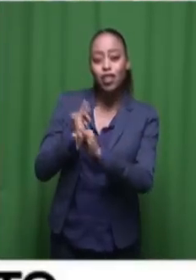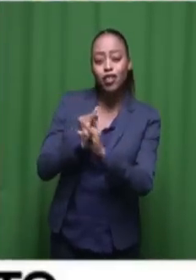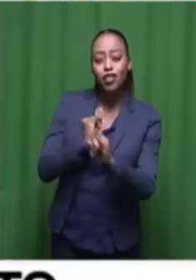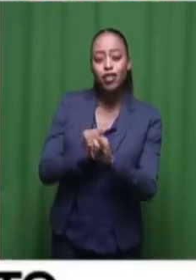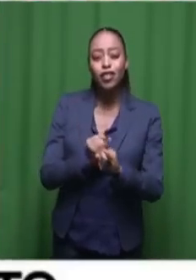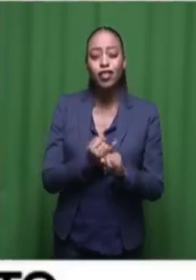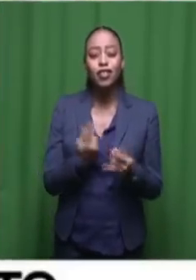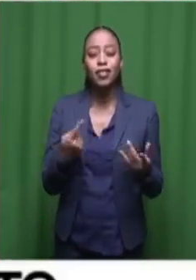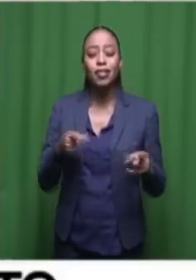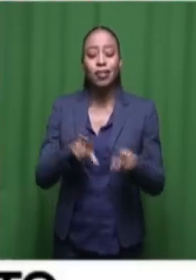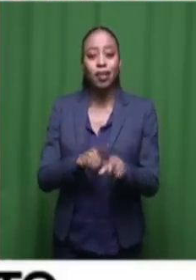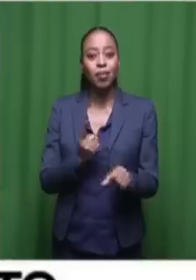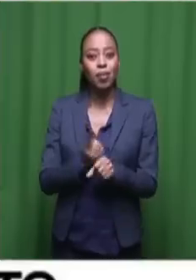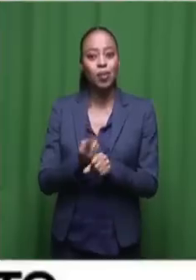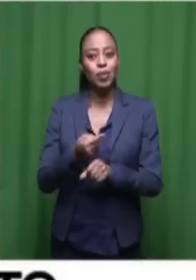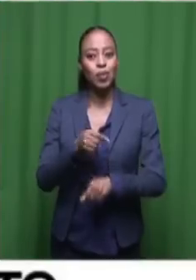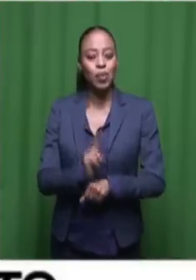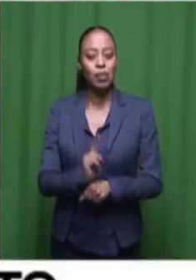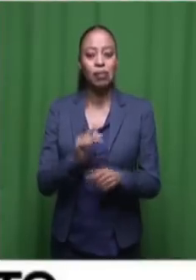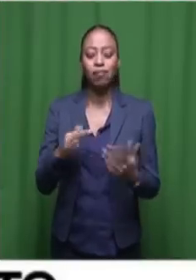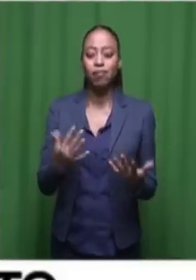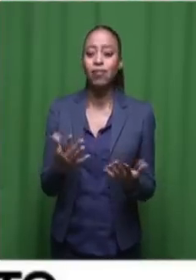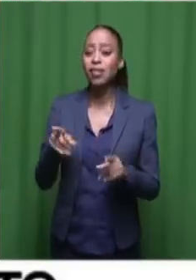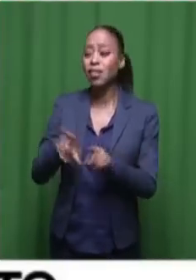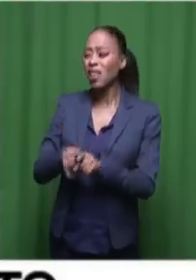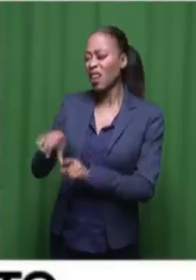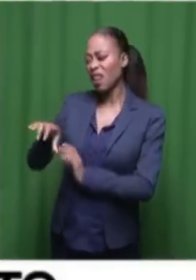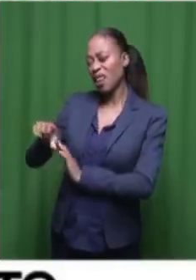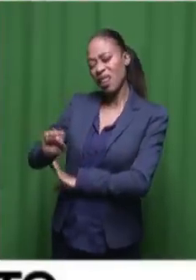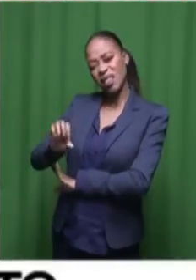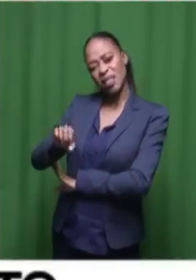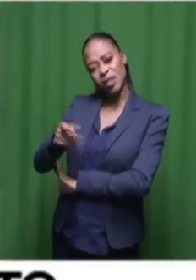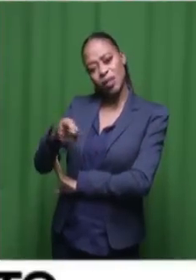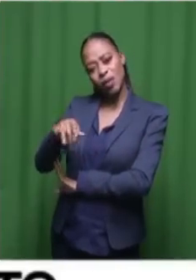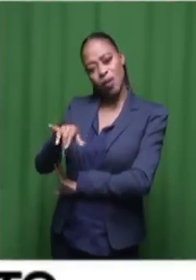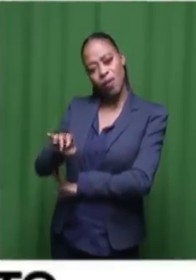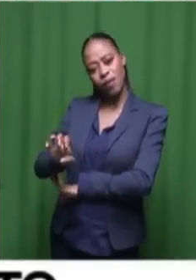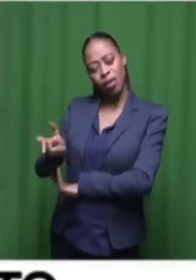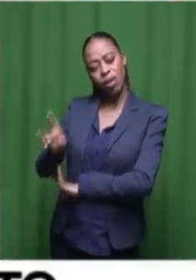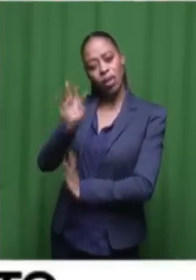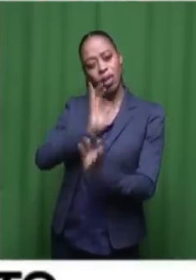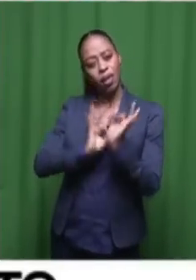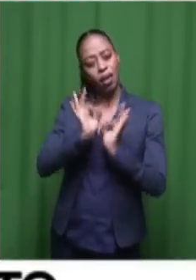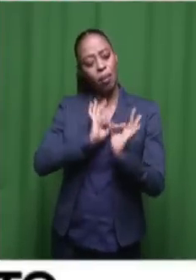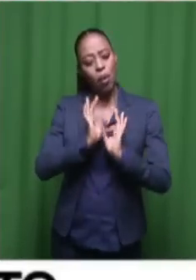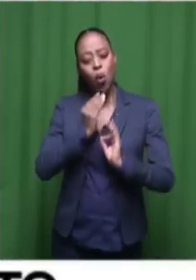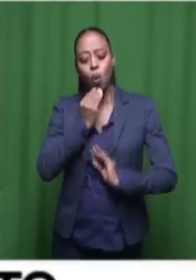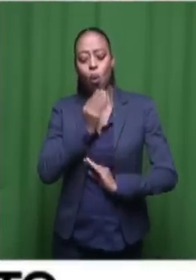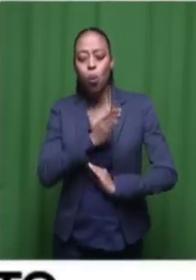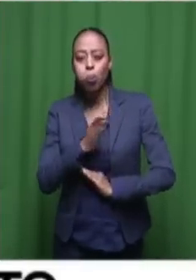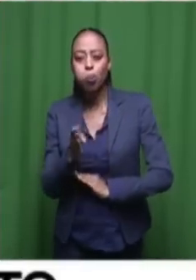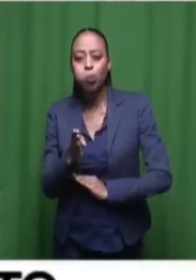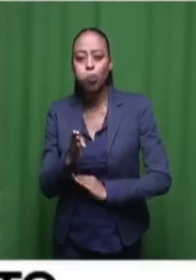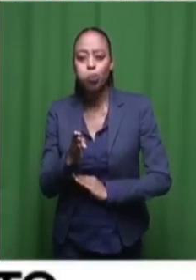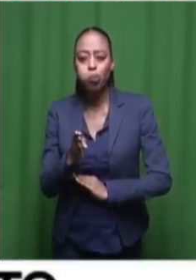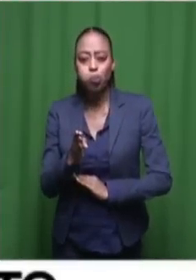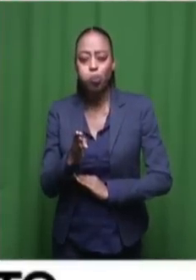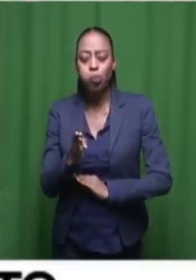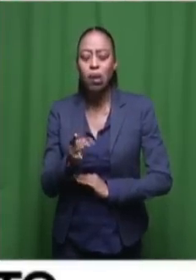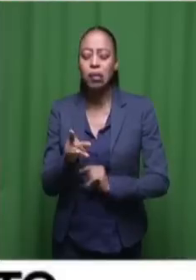institution, and as Sophie was describing a few moments ago, who was there, and